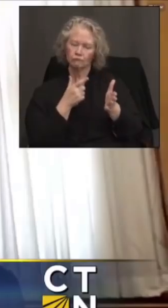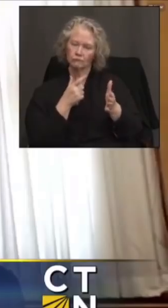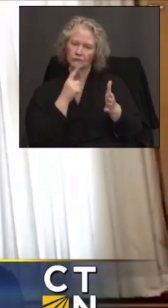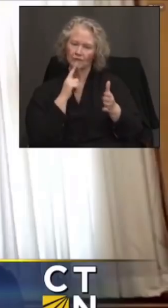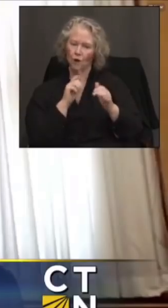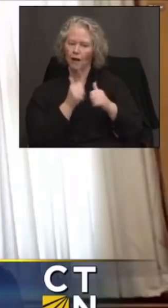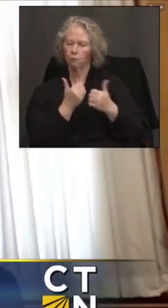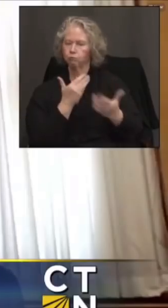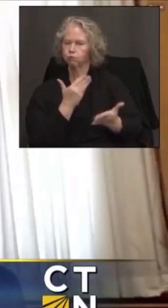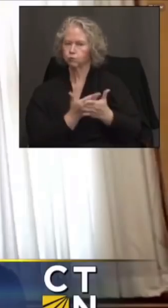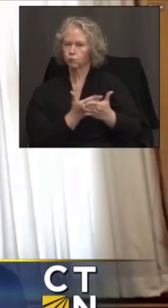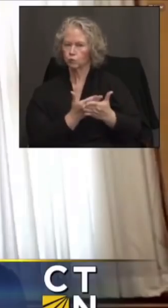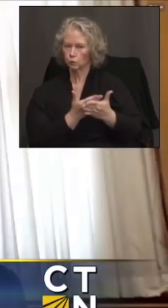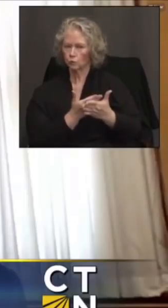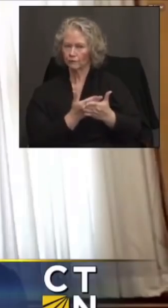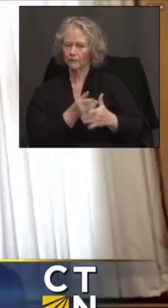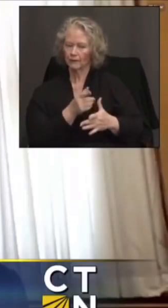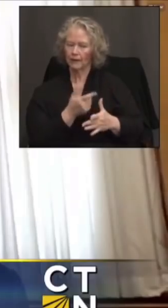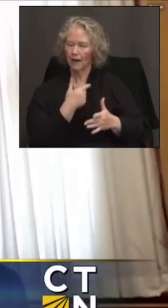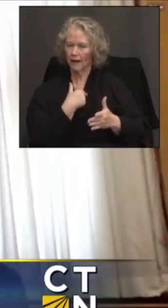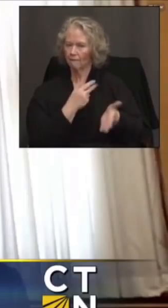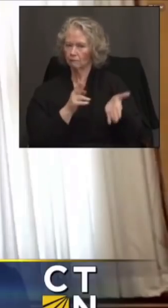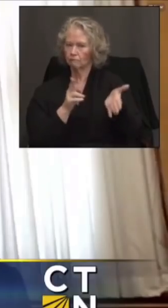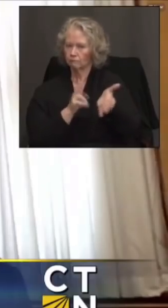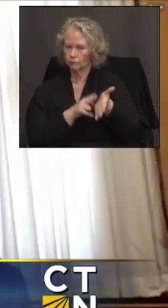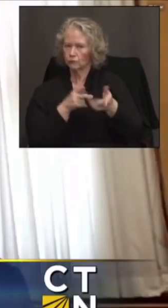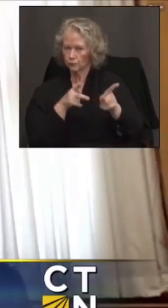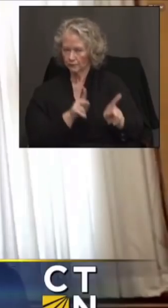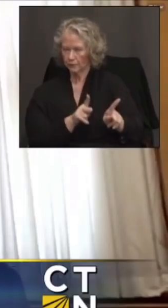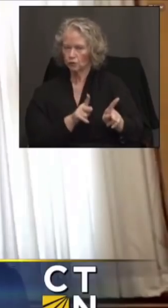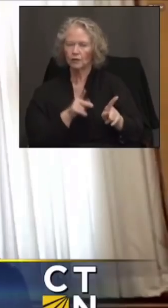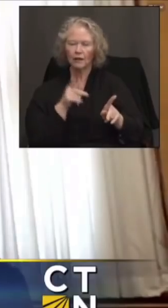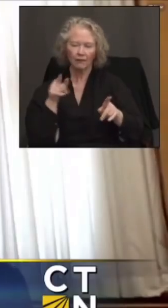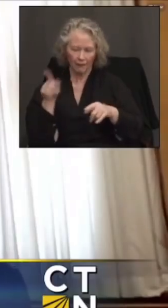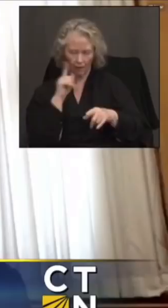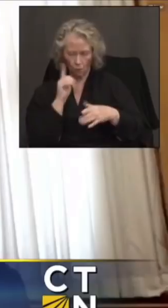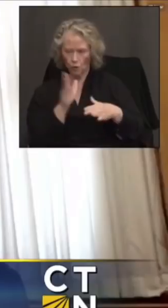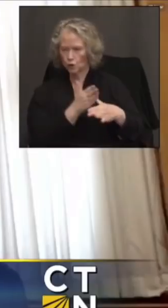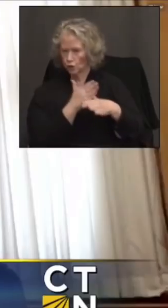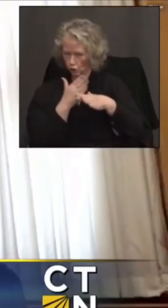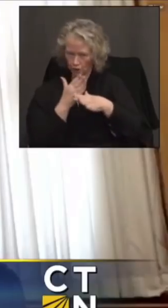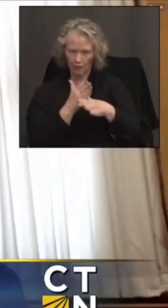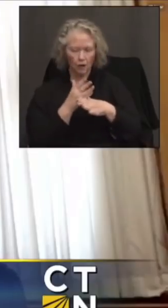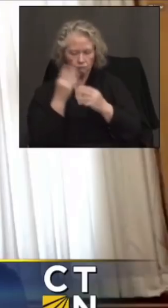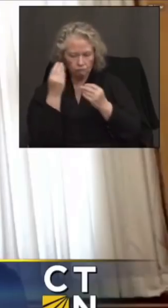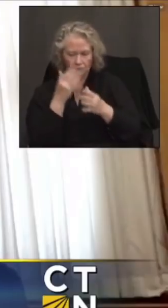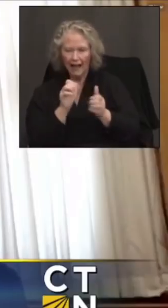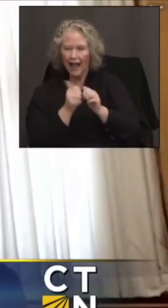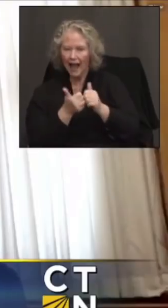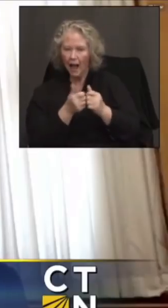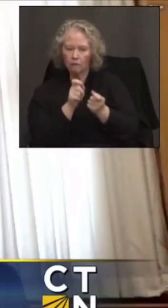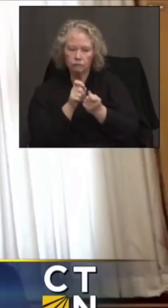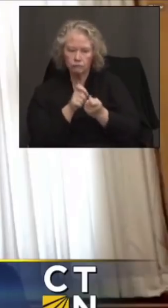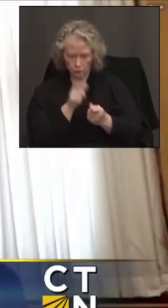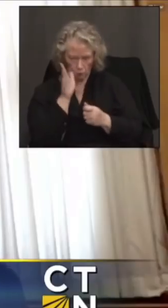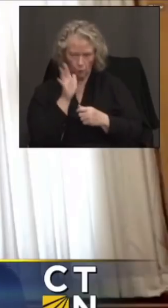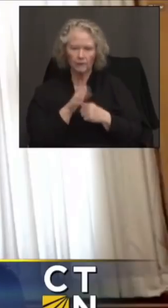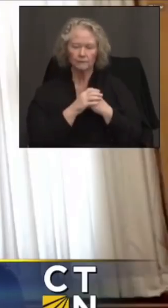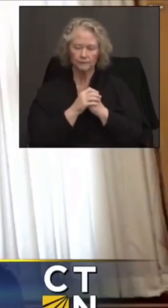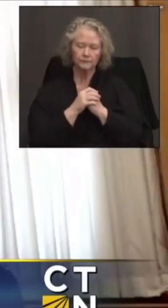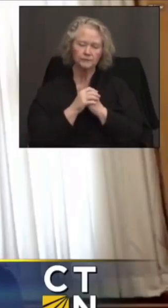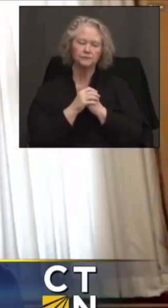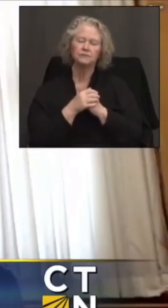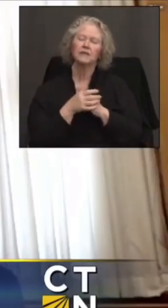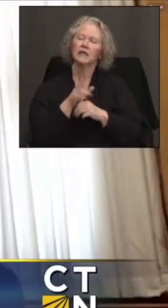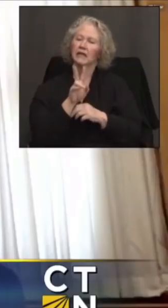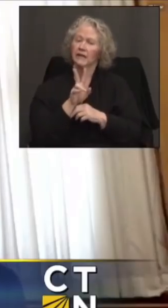any minors who are being vaccinated. So that'll be well communicated, at each of these clinics as they're rolled out. And the